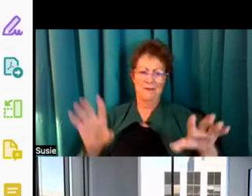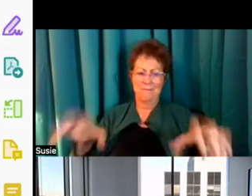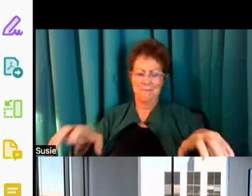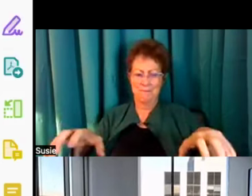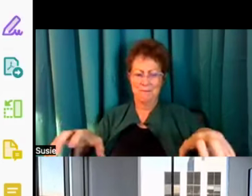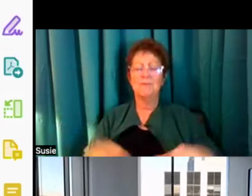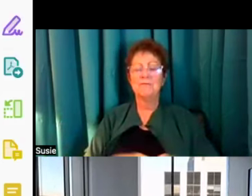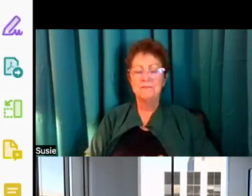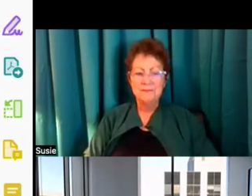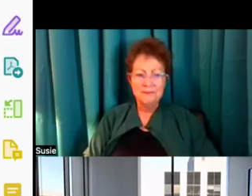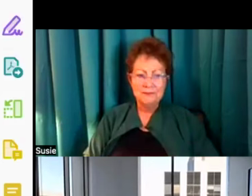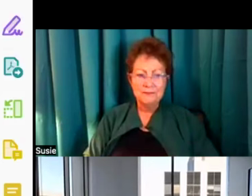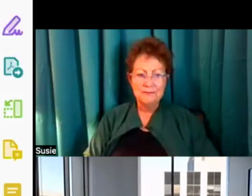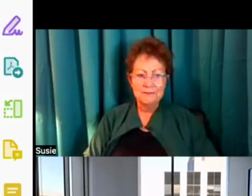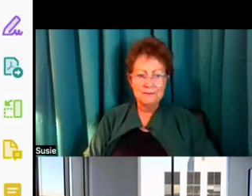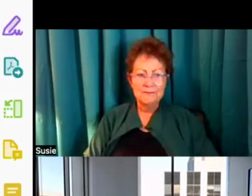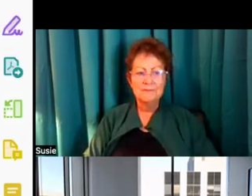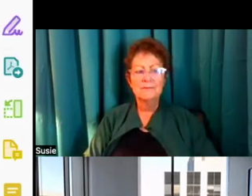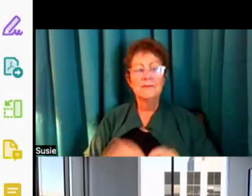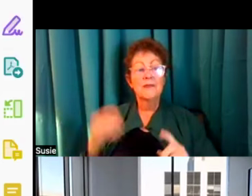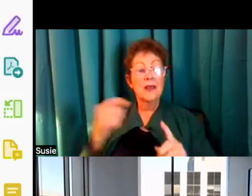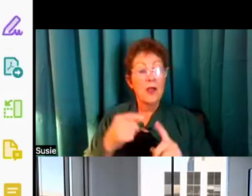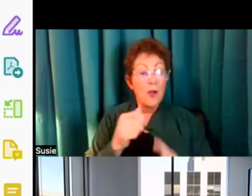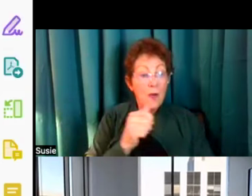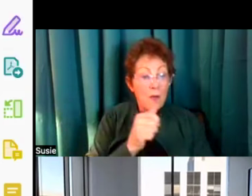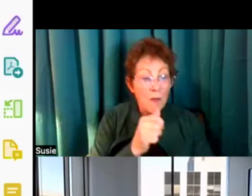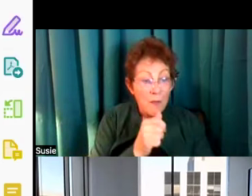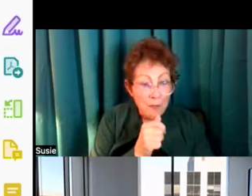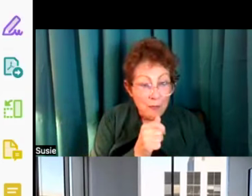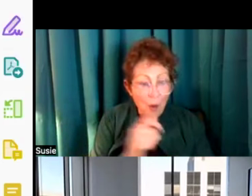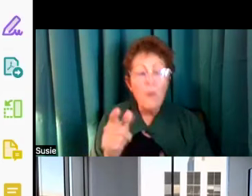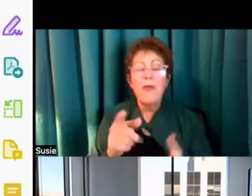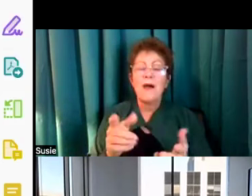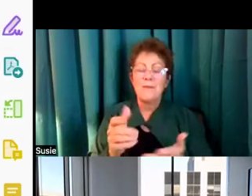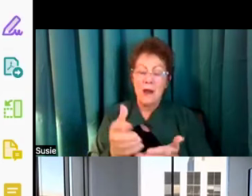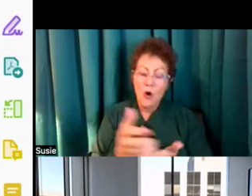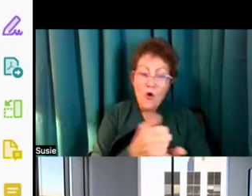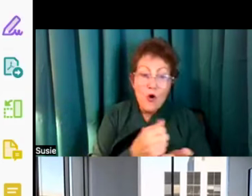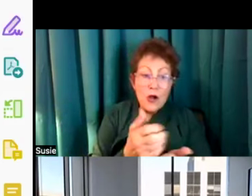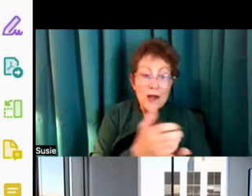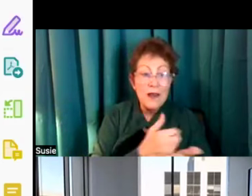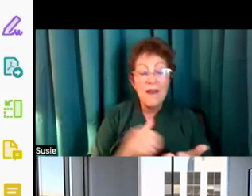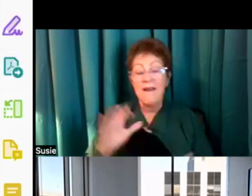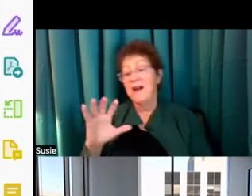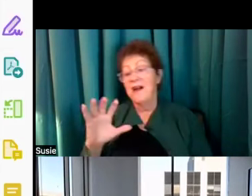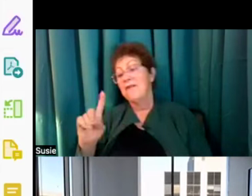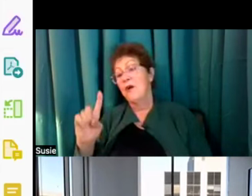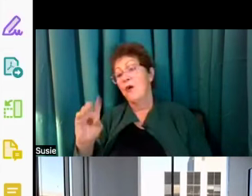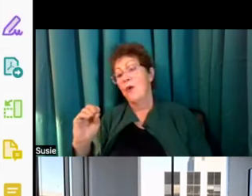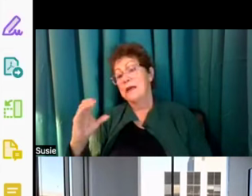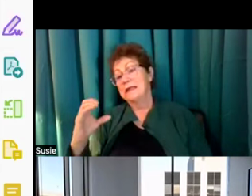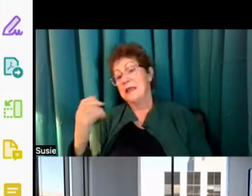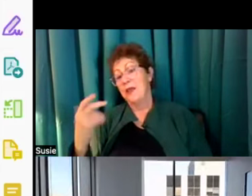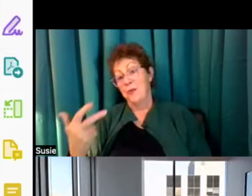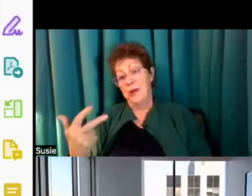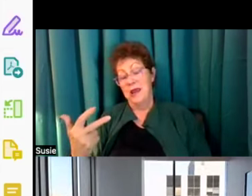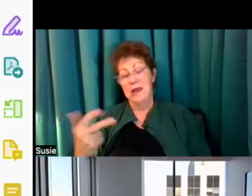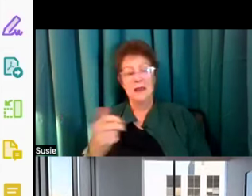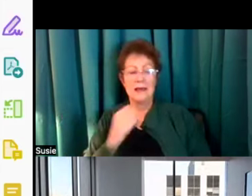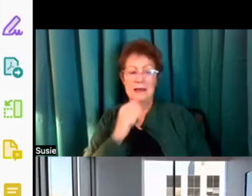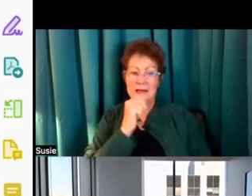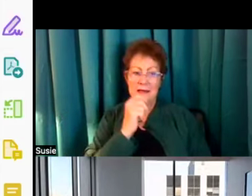And this includes no private inurement, which means that the earnings of the 501c3 do not inure to the benefit of any